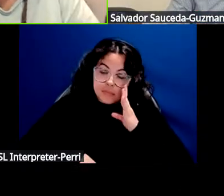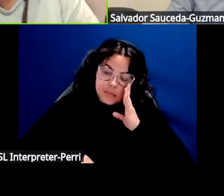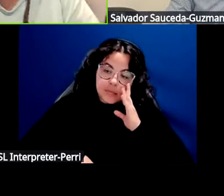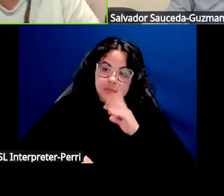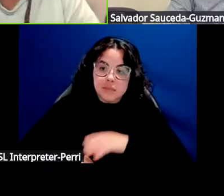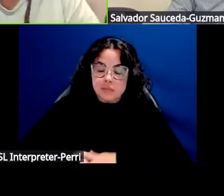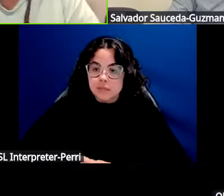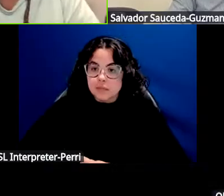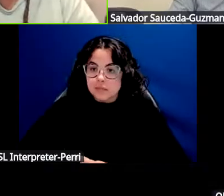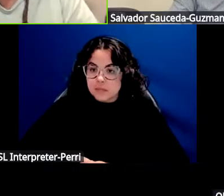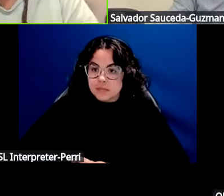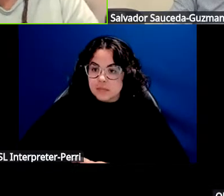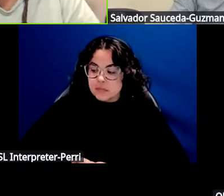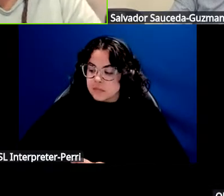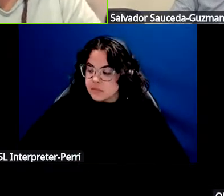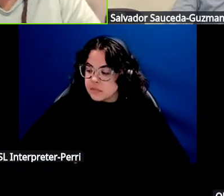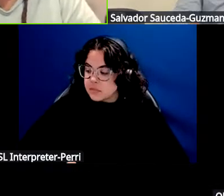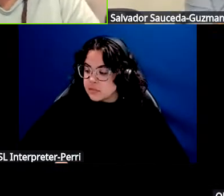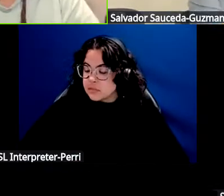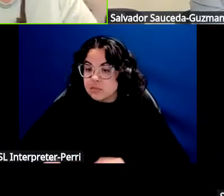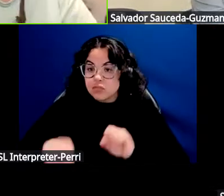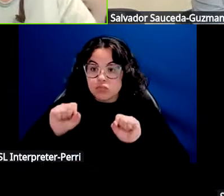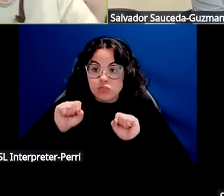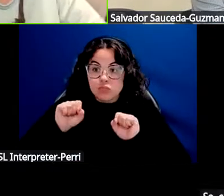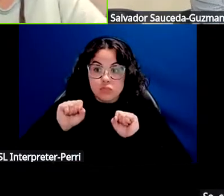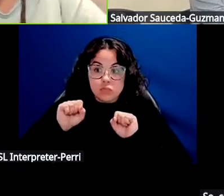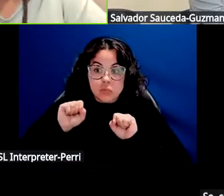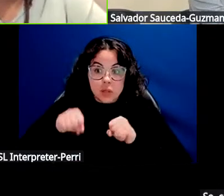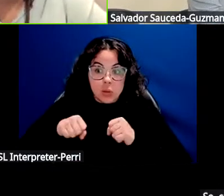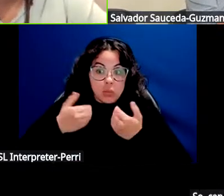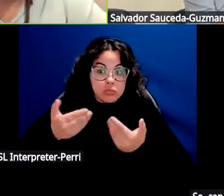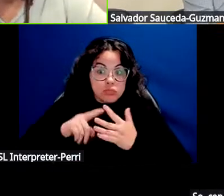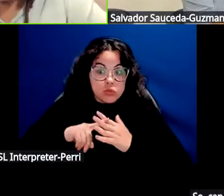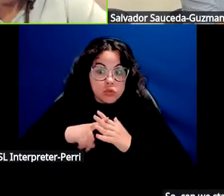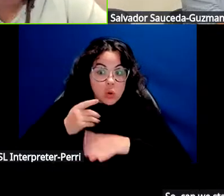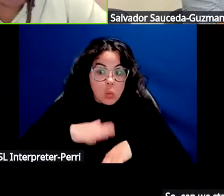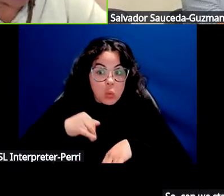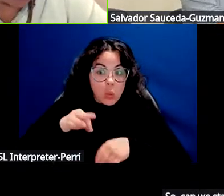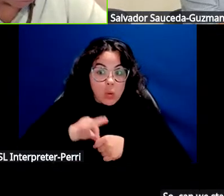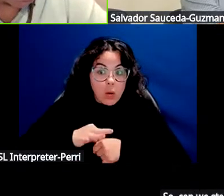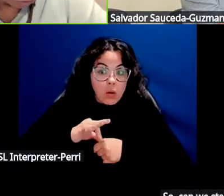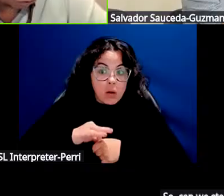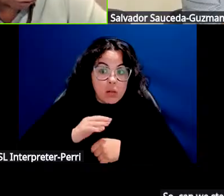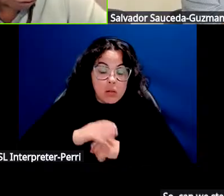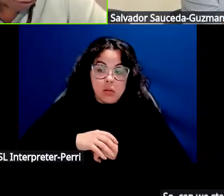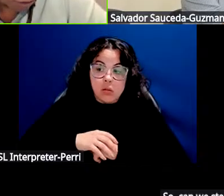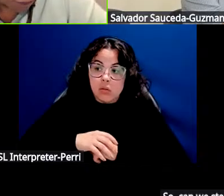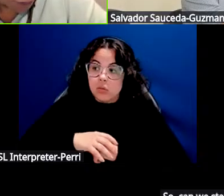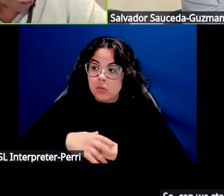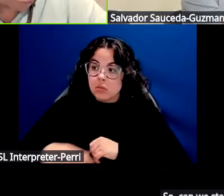Okay. So can we start with roll call?